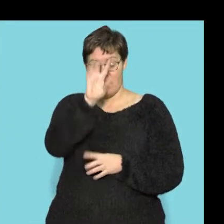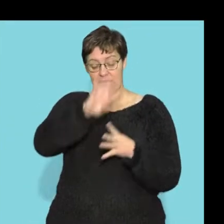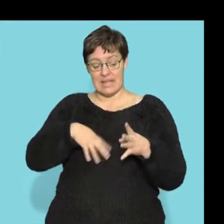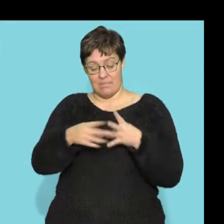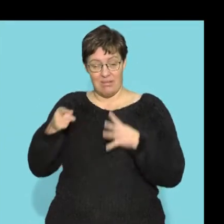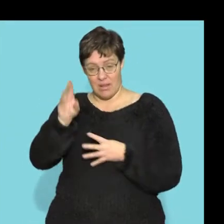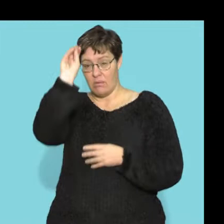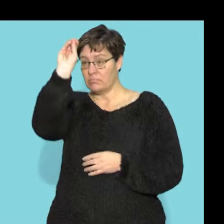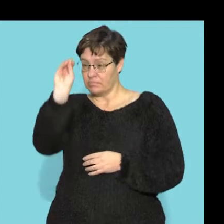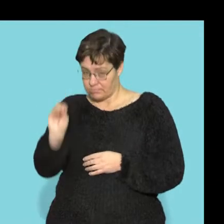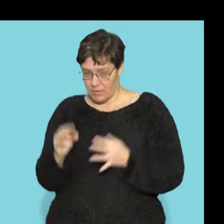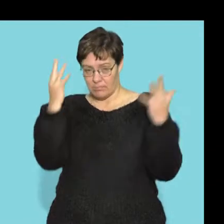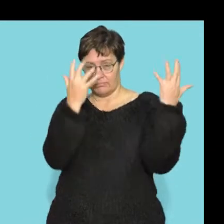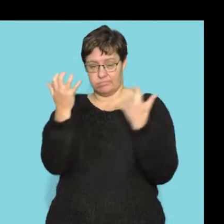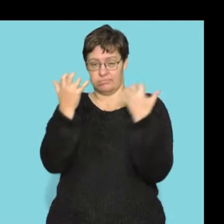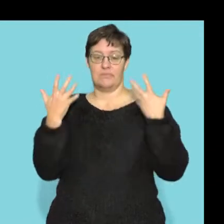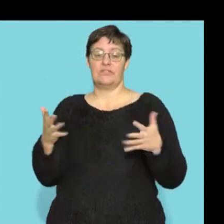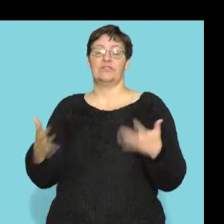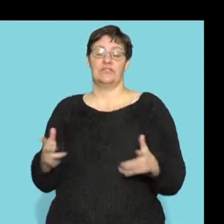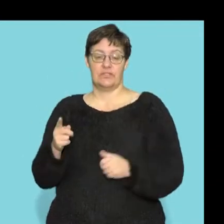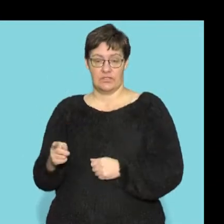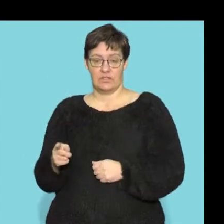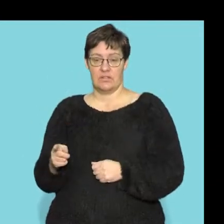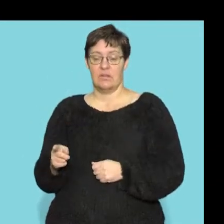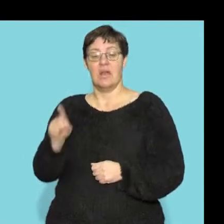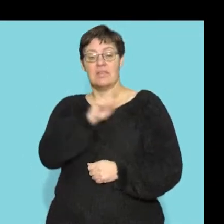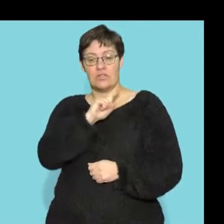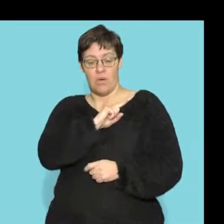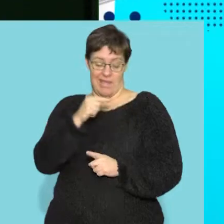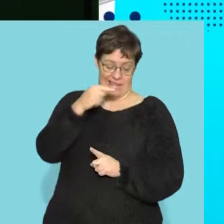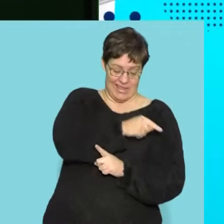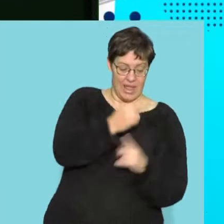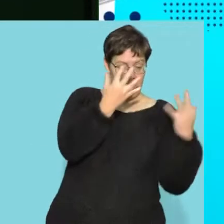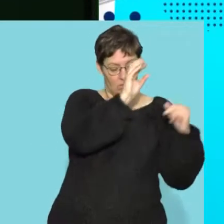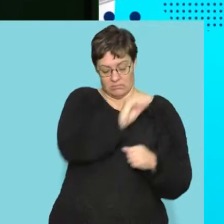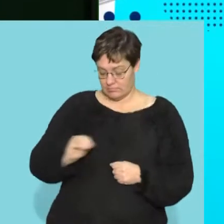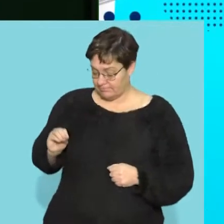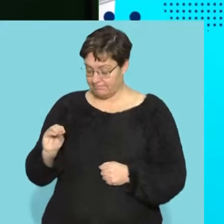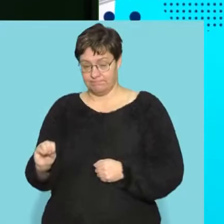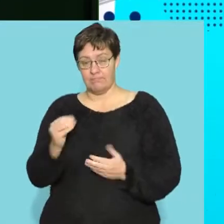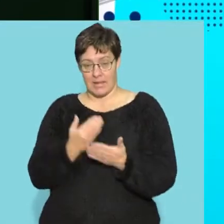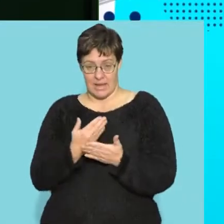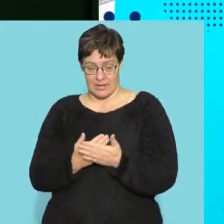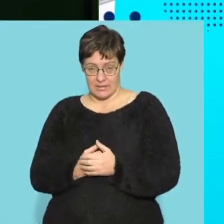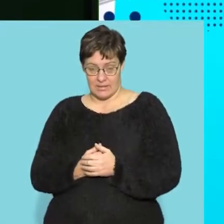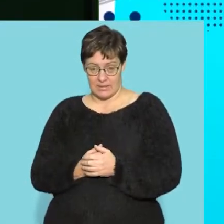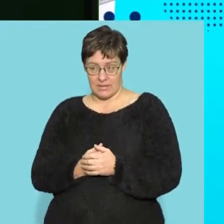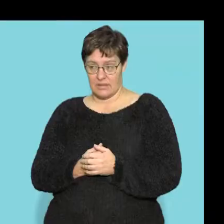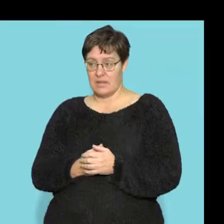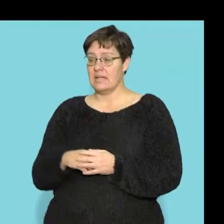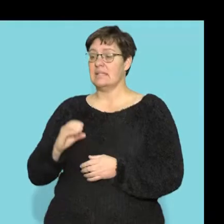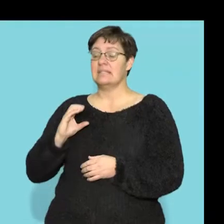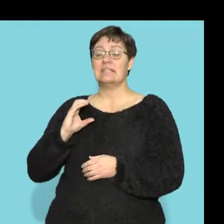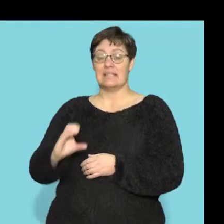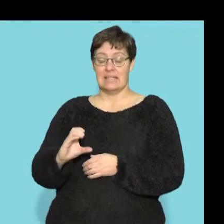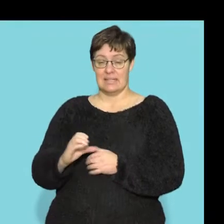did the calculation, and therefore you can actually use that calculation from your table. And then C,